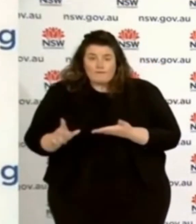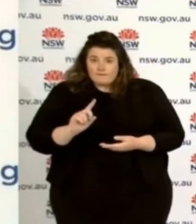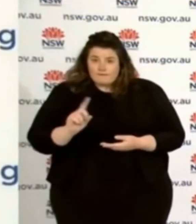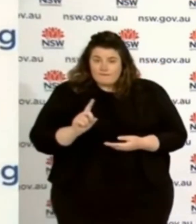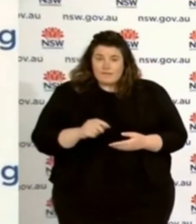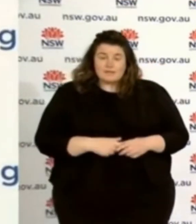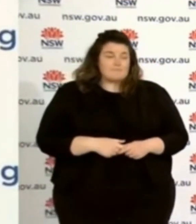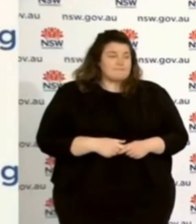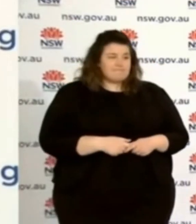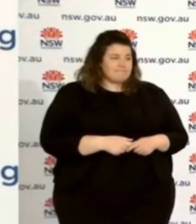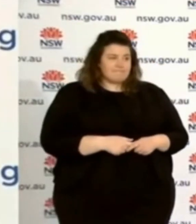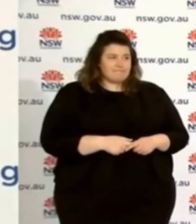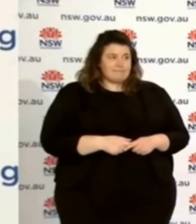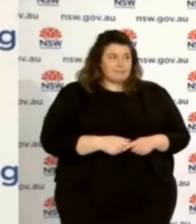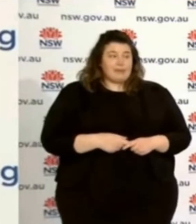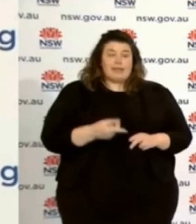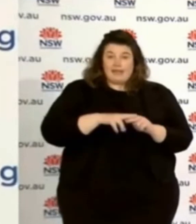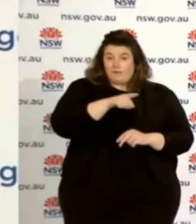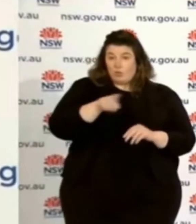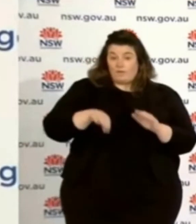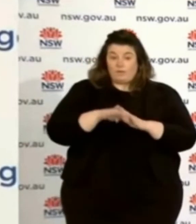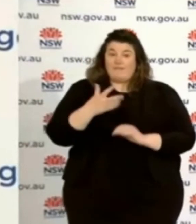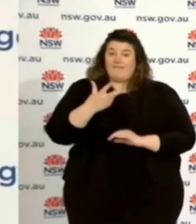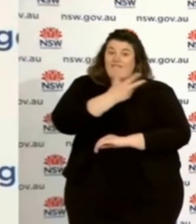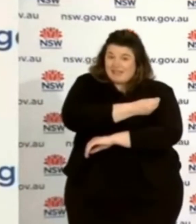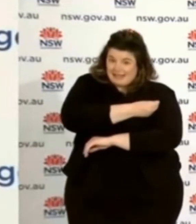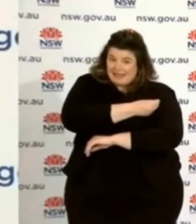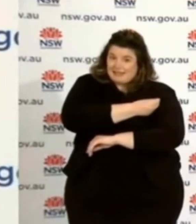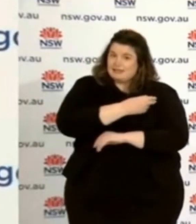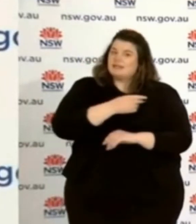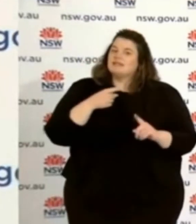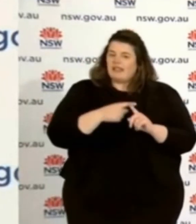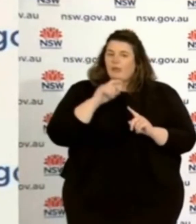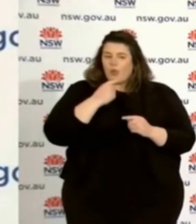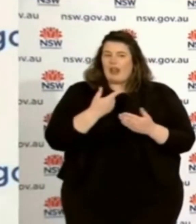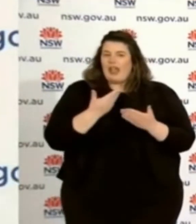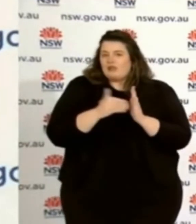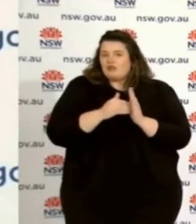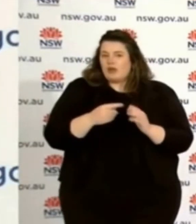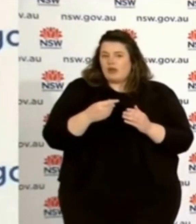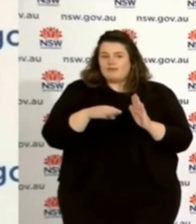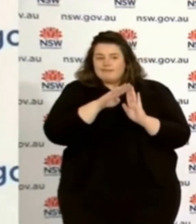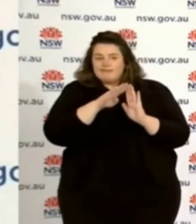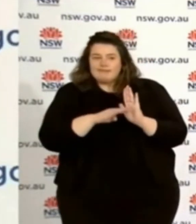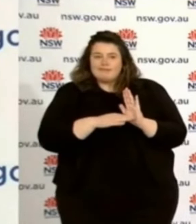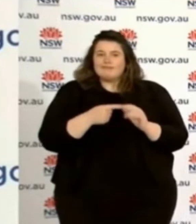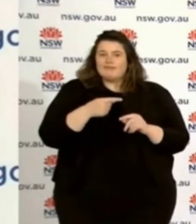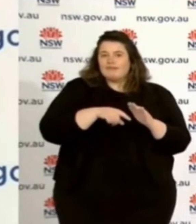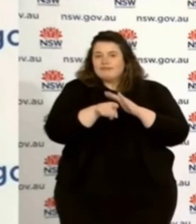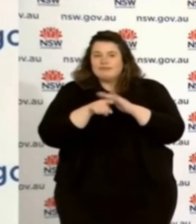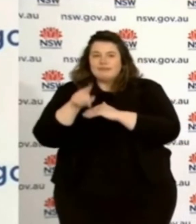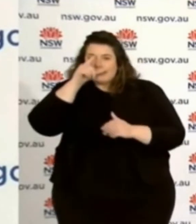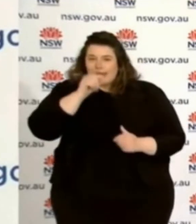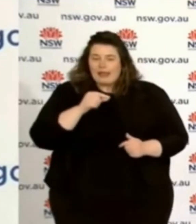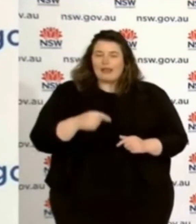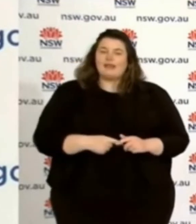those freedoms fully vaccinated people will have at 70% double dose. But it could very well be the case that before then,